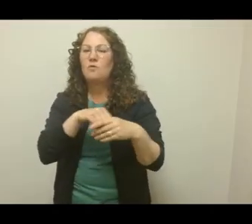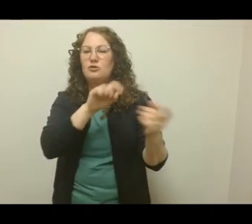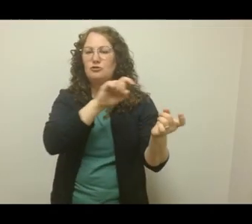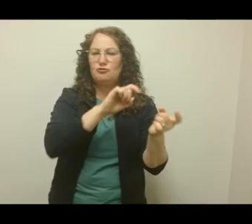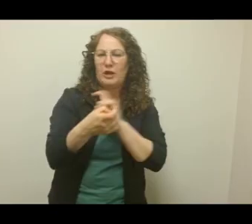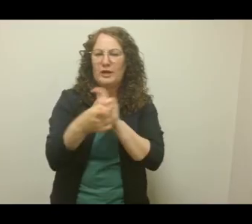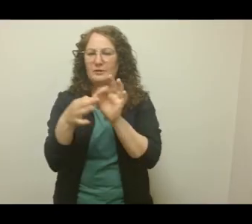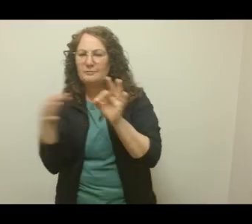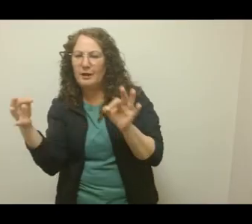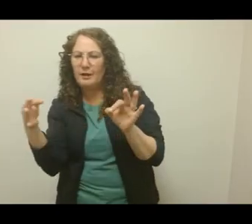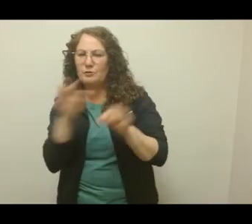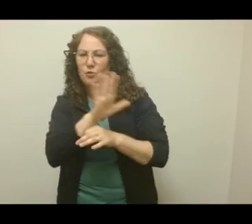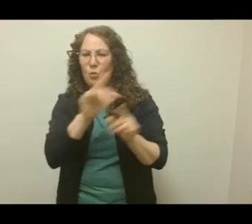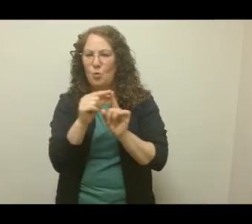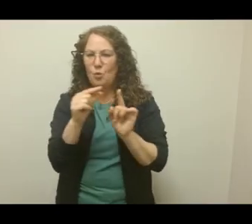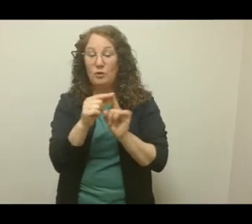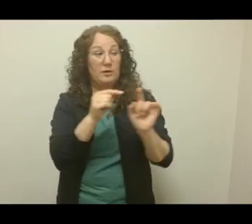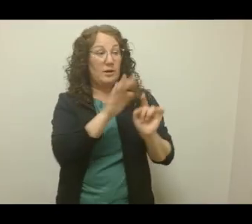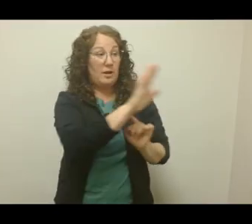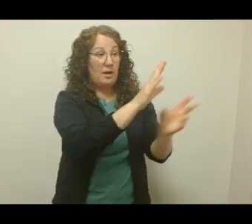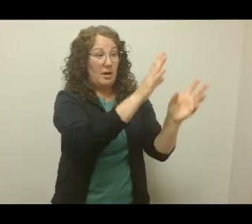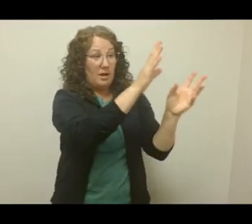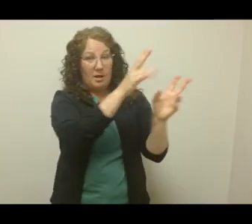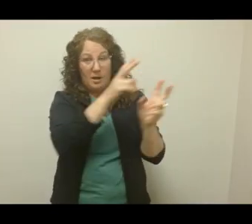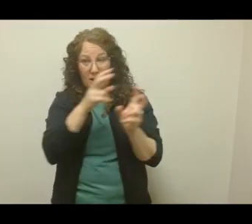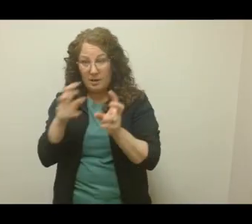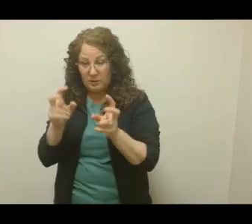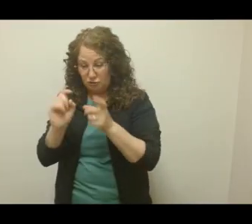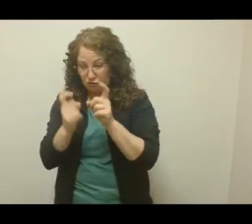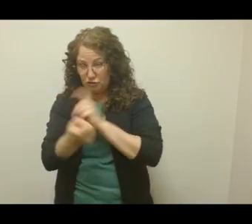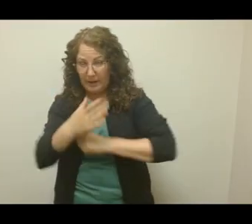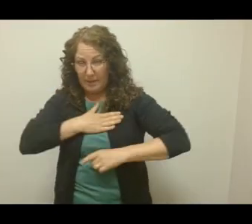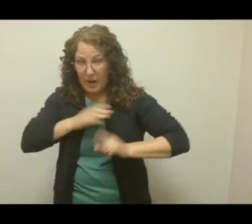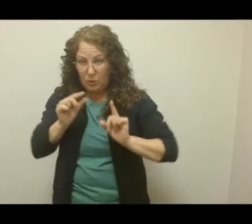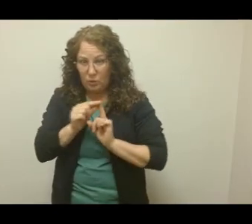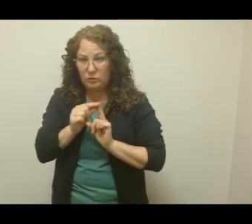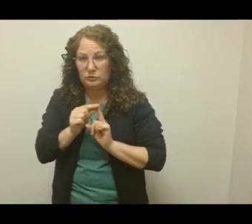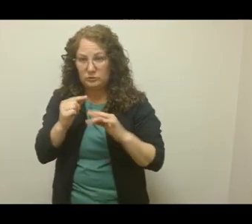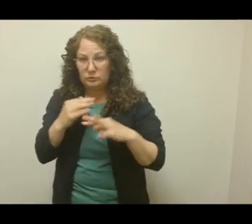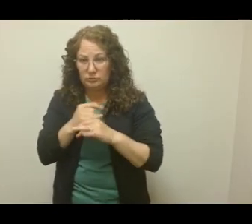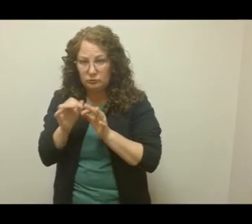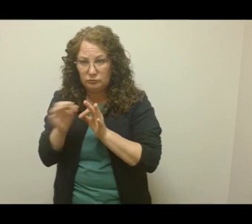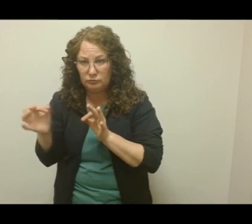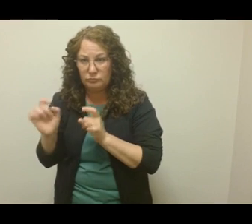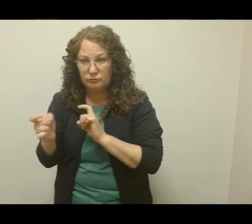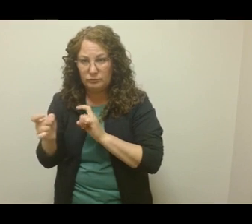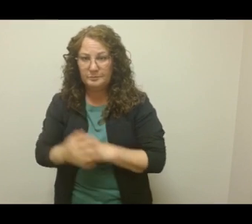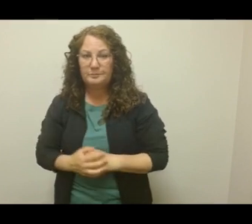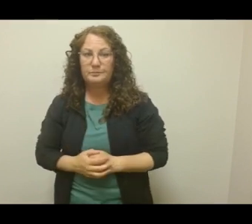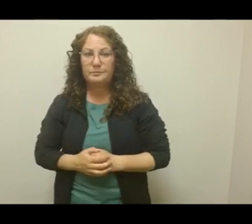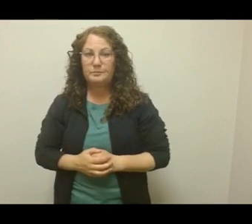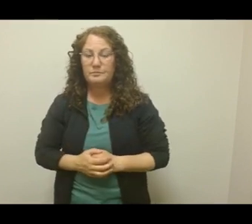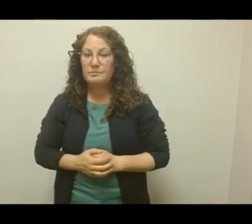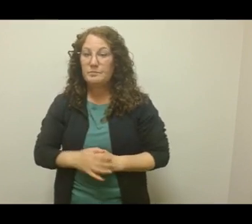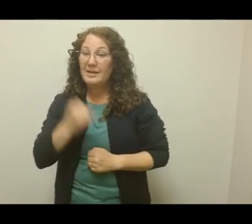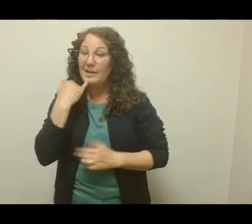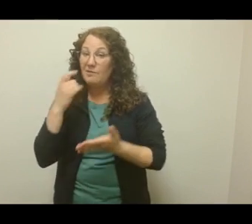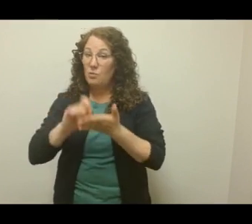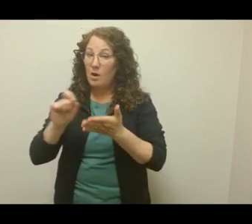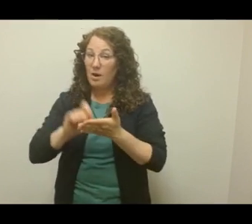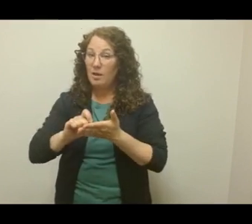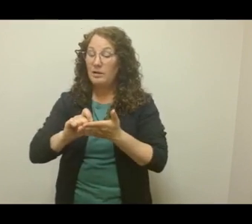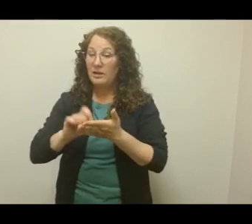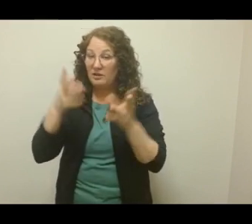details or ideas from a source in the writer's own words. When writing the paraphrased